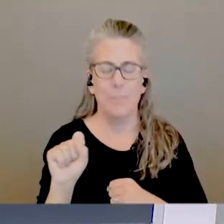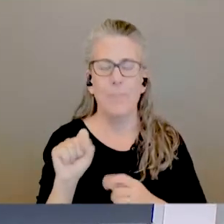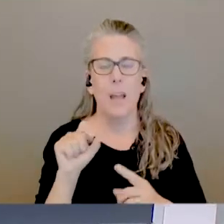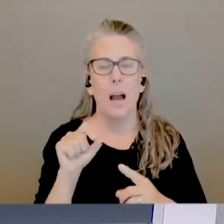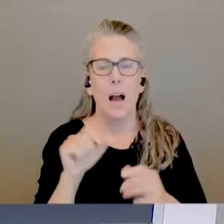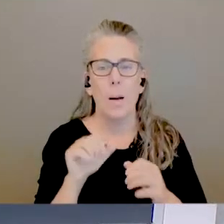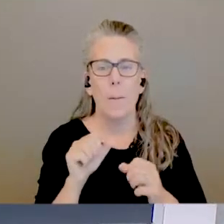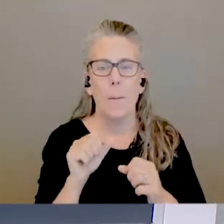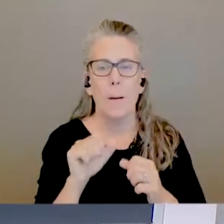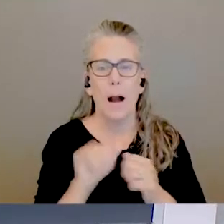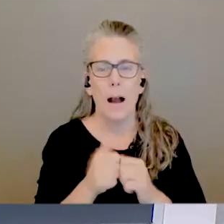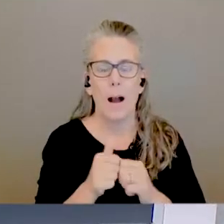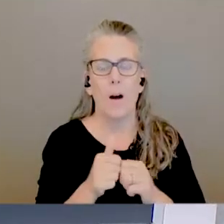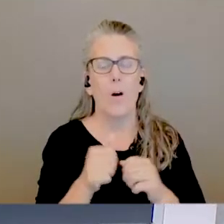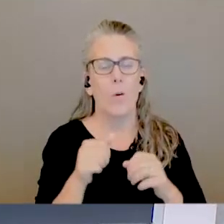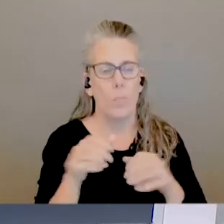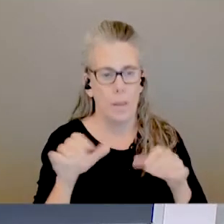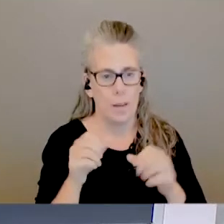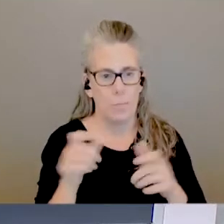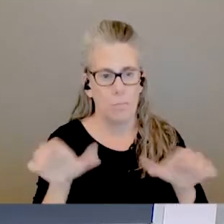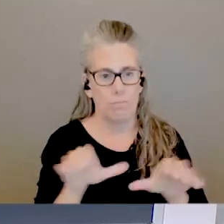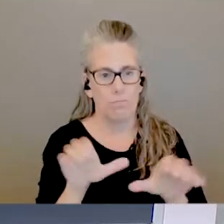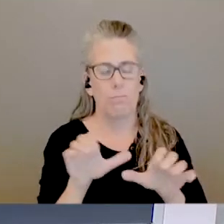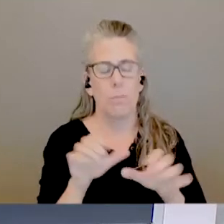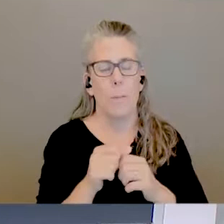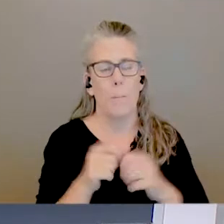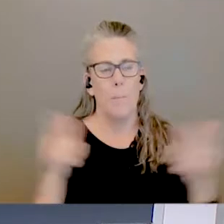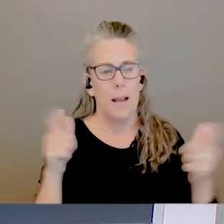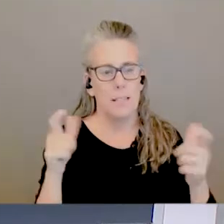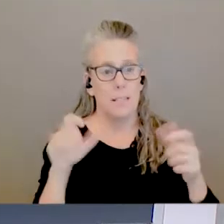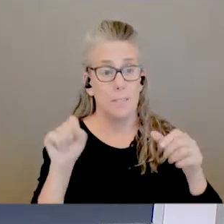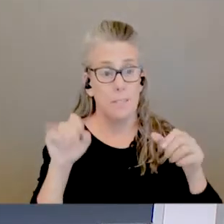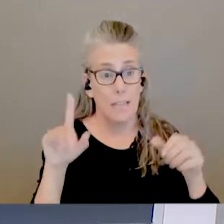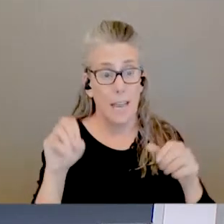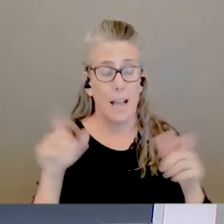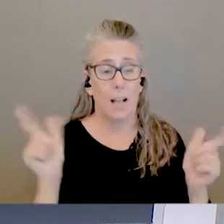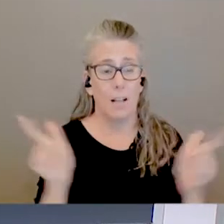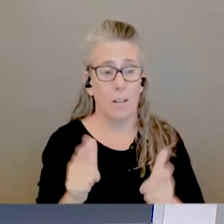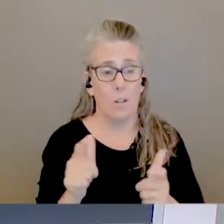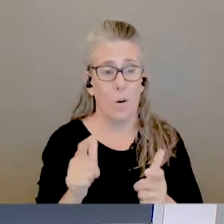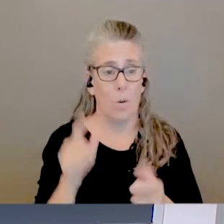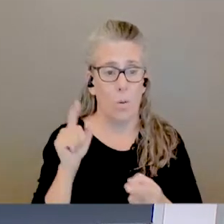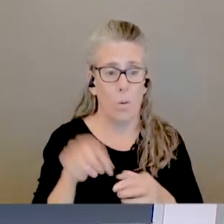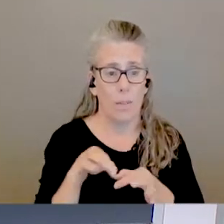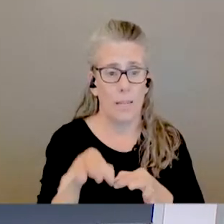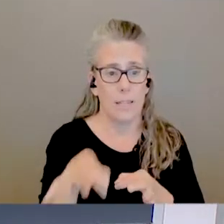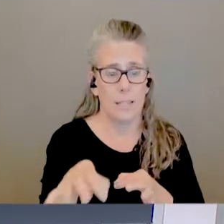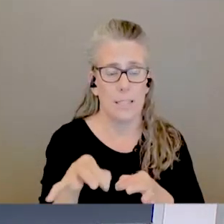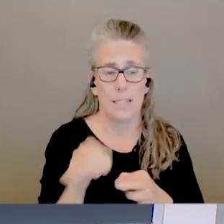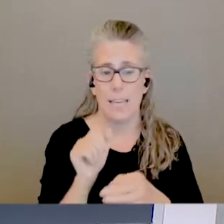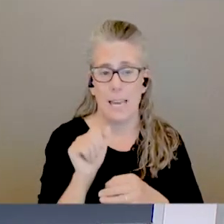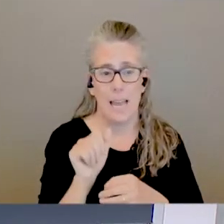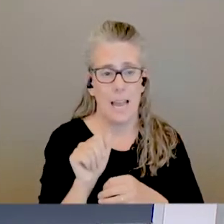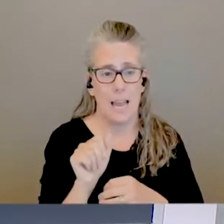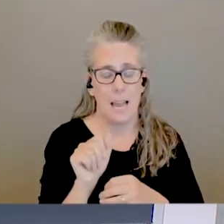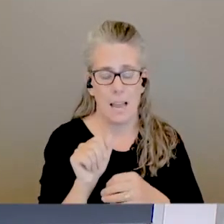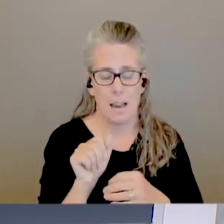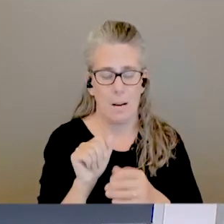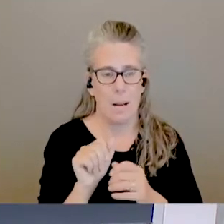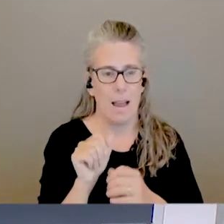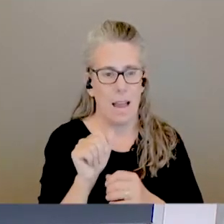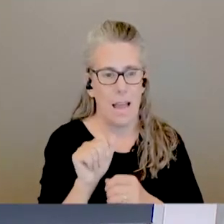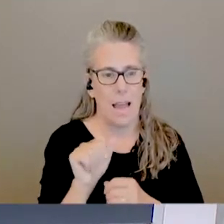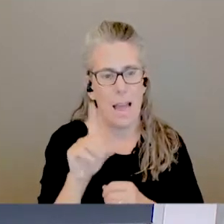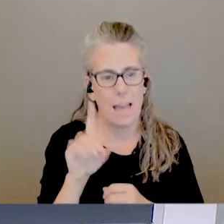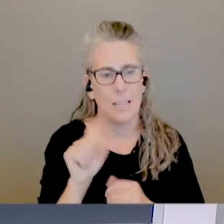ultra low latency, and to serve hundreds of millions of ad requests per second. So, just tell